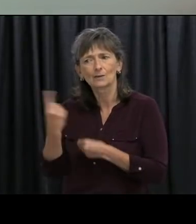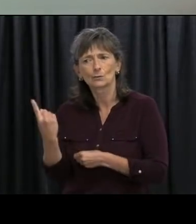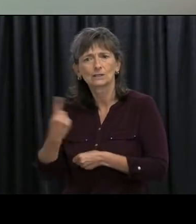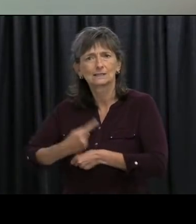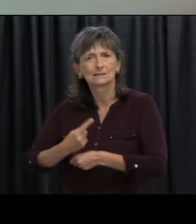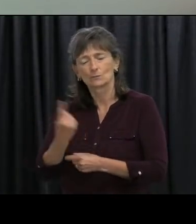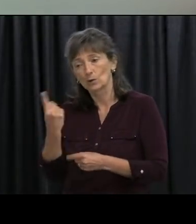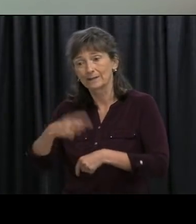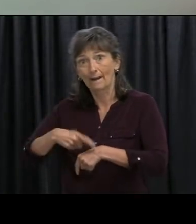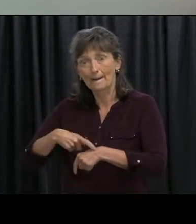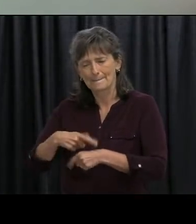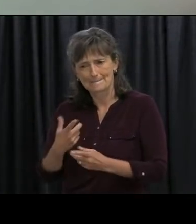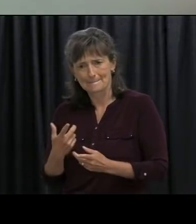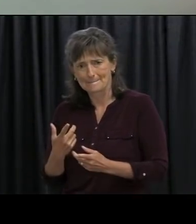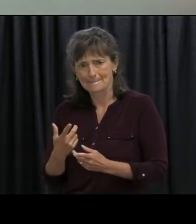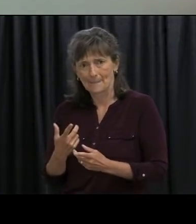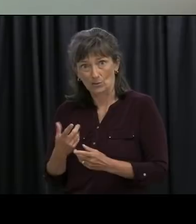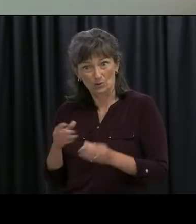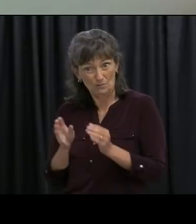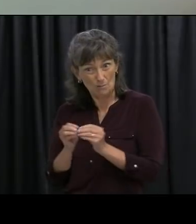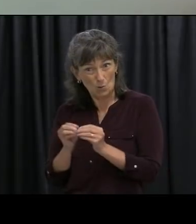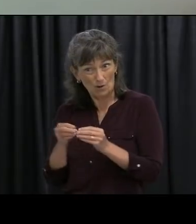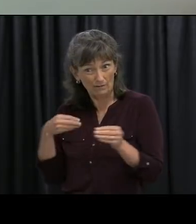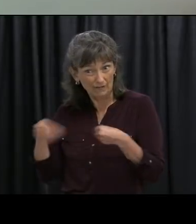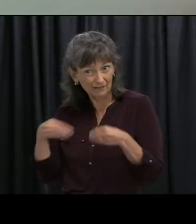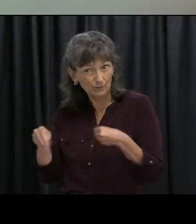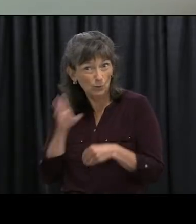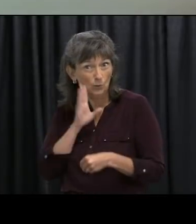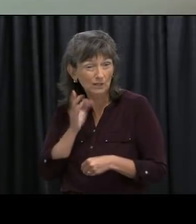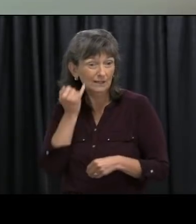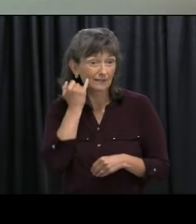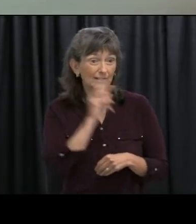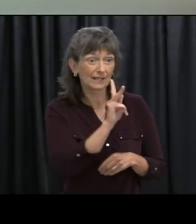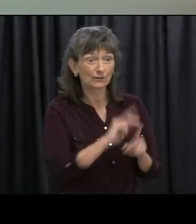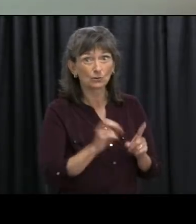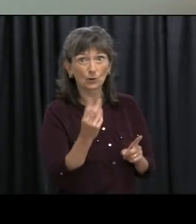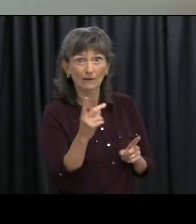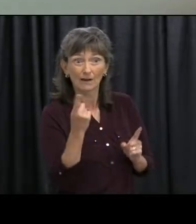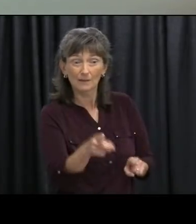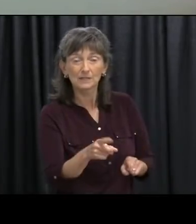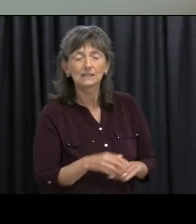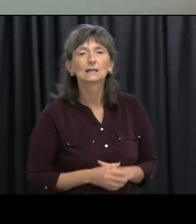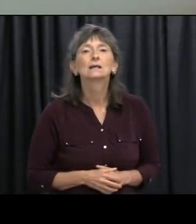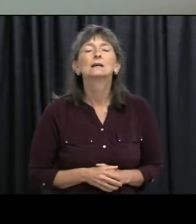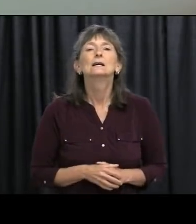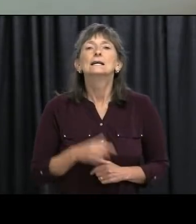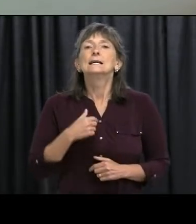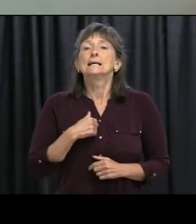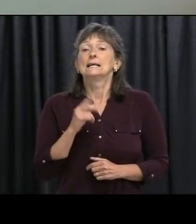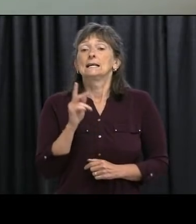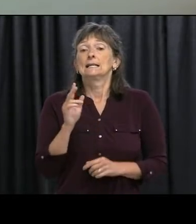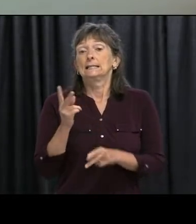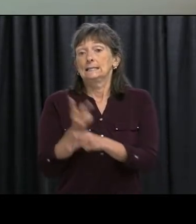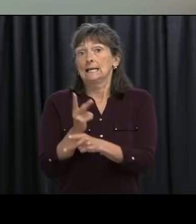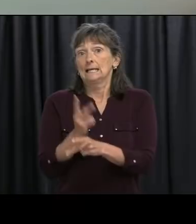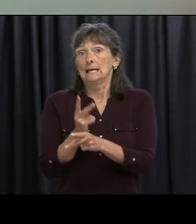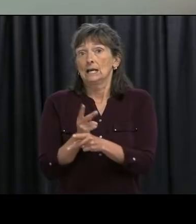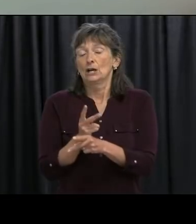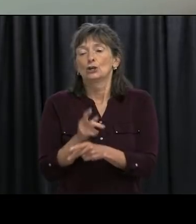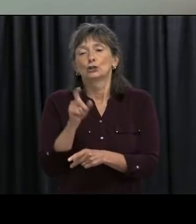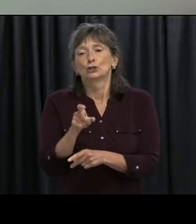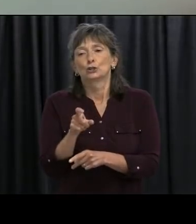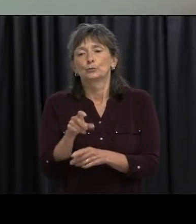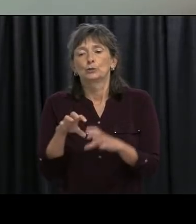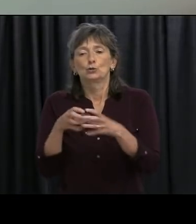any movement with these restrictions? So what we've said when it comes to daycares is that it should be cohorts of